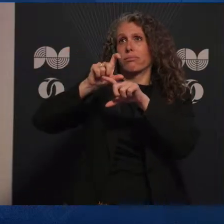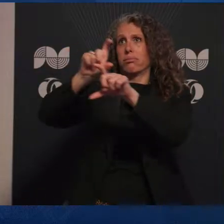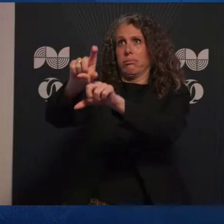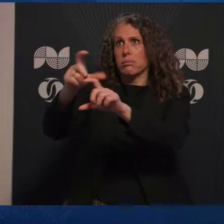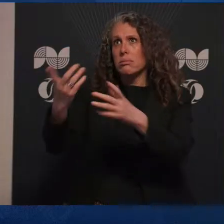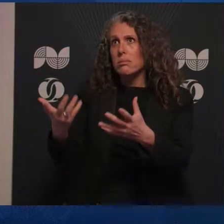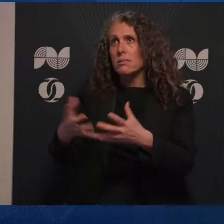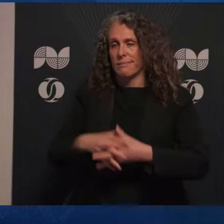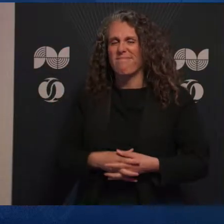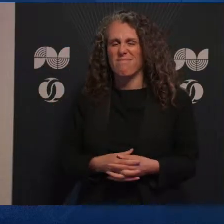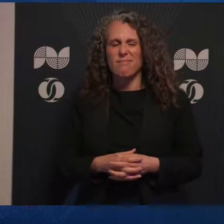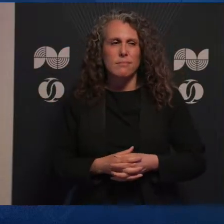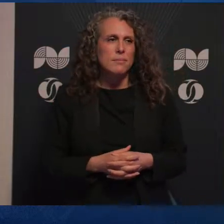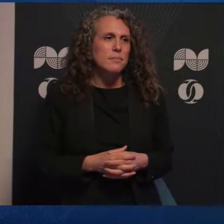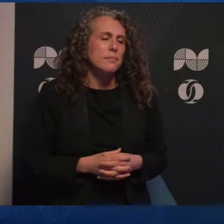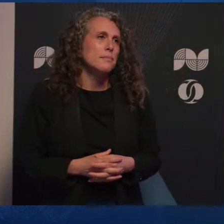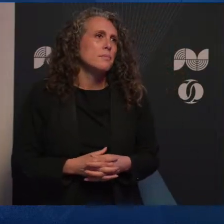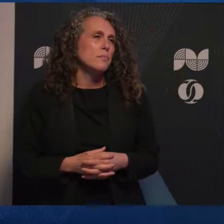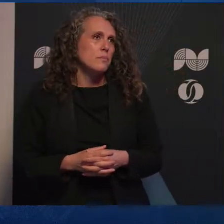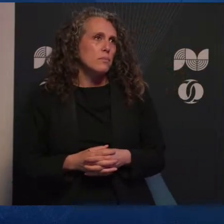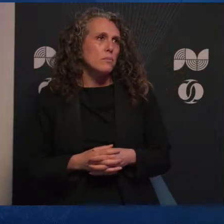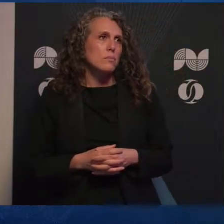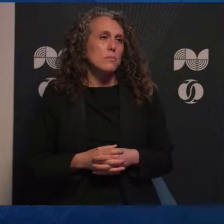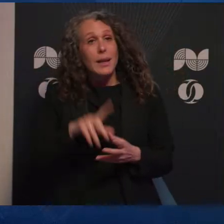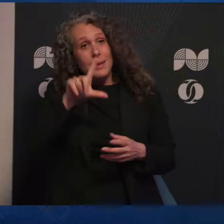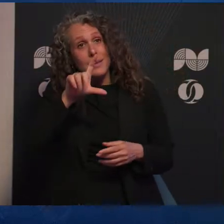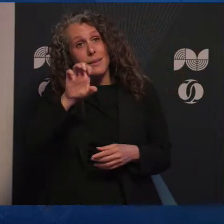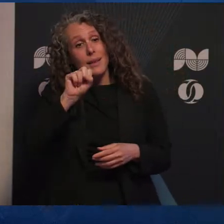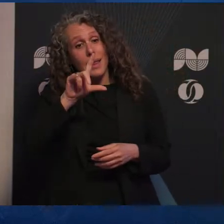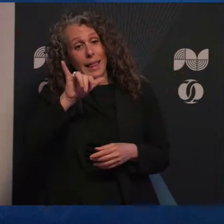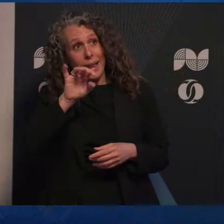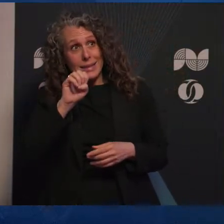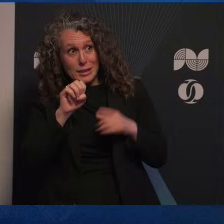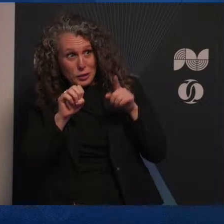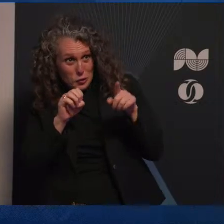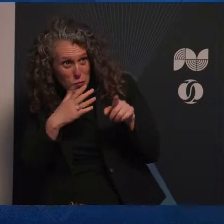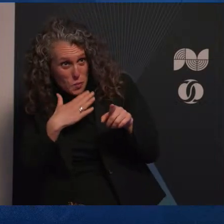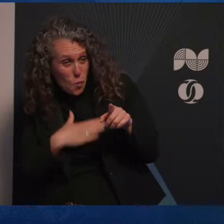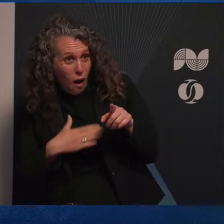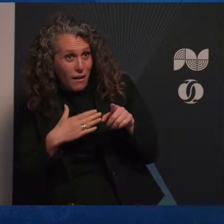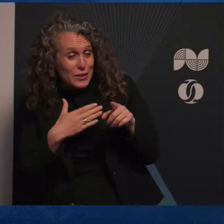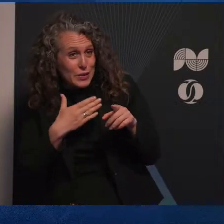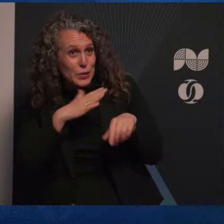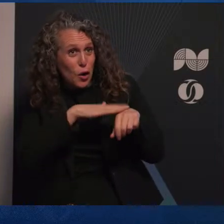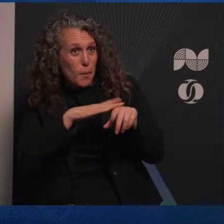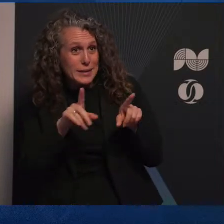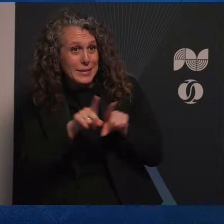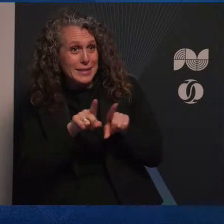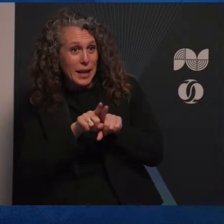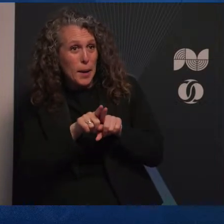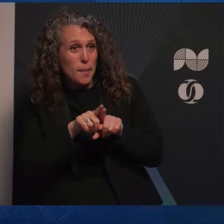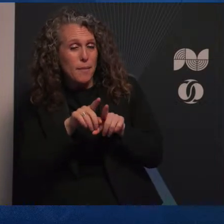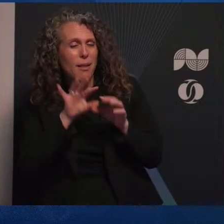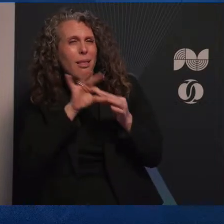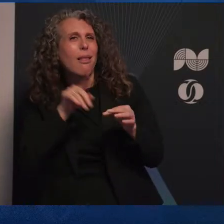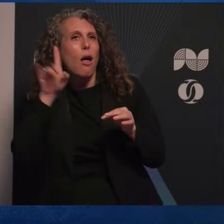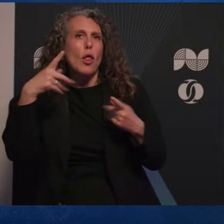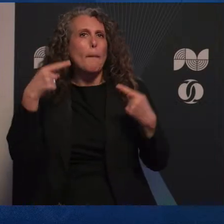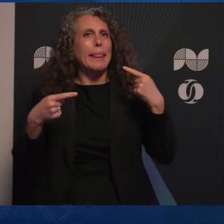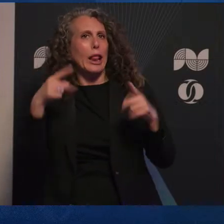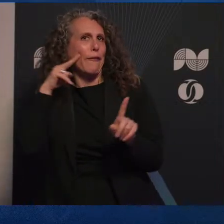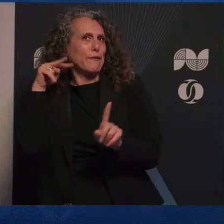Mm-hmm. I mean, Leslie, maybe you'd like to come in on this point as well about the sort of political dimension to it. Sure.